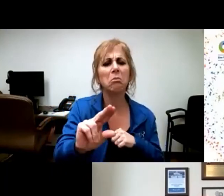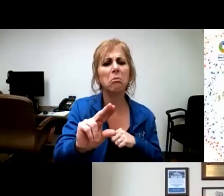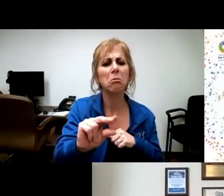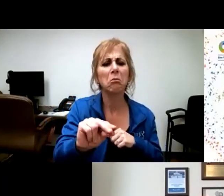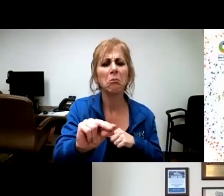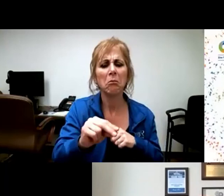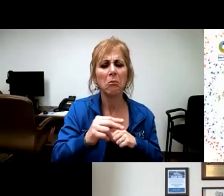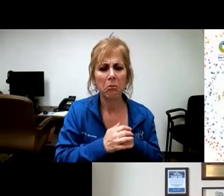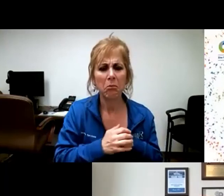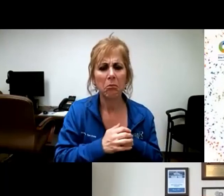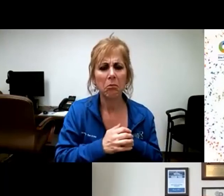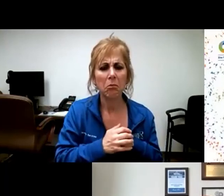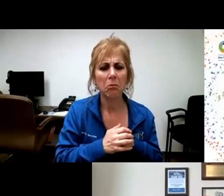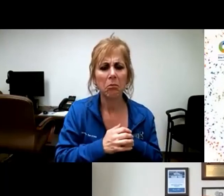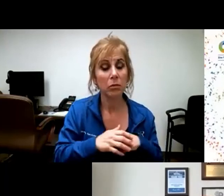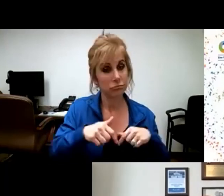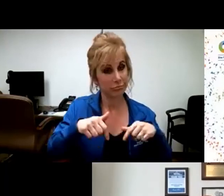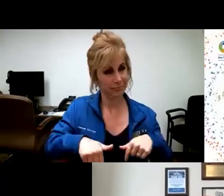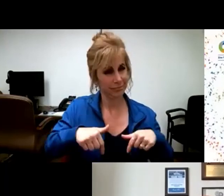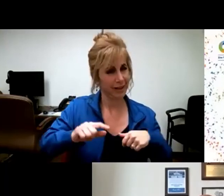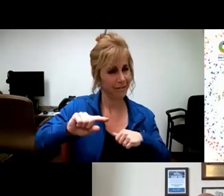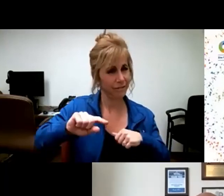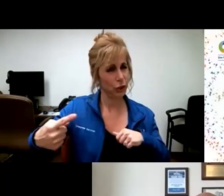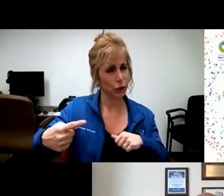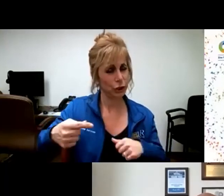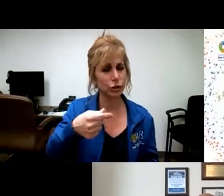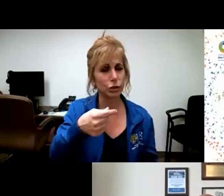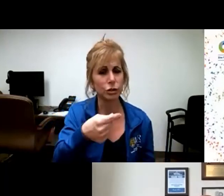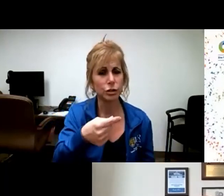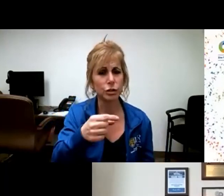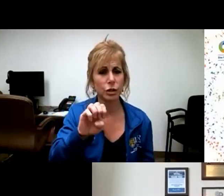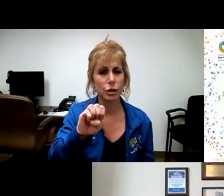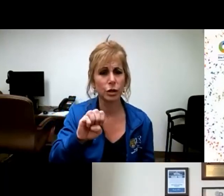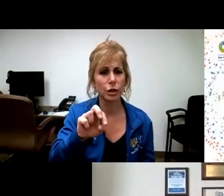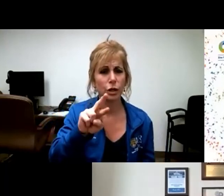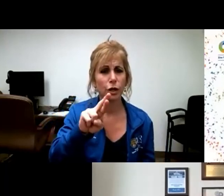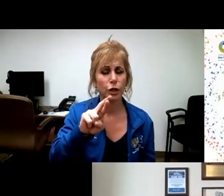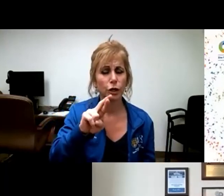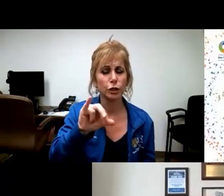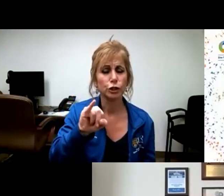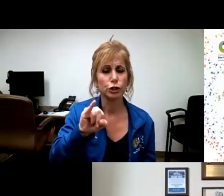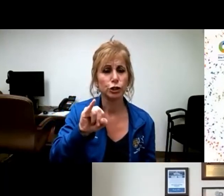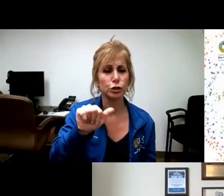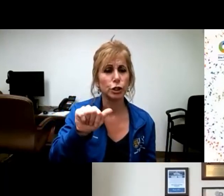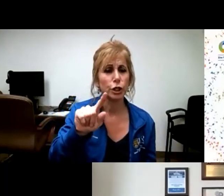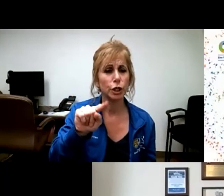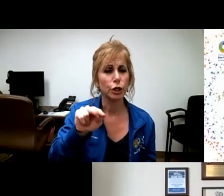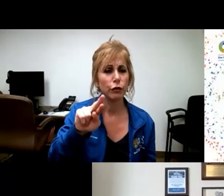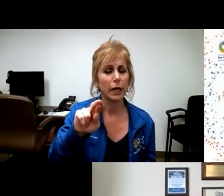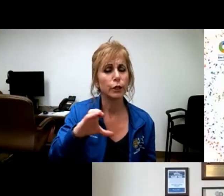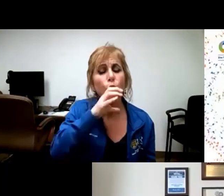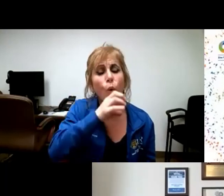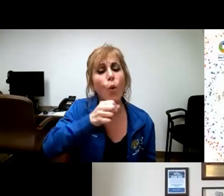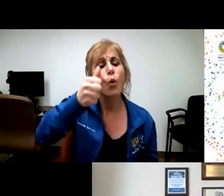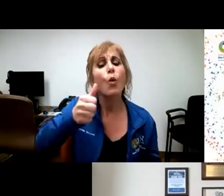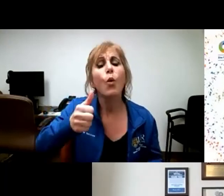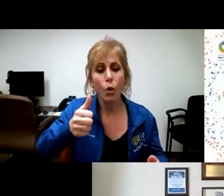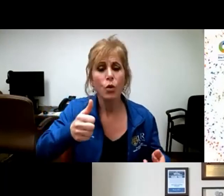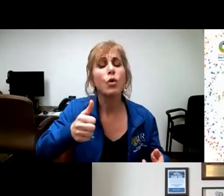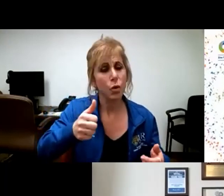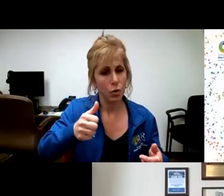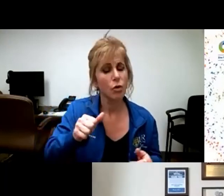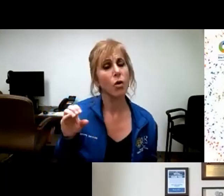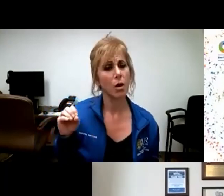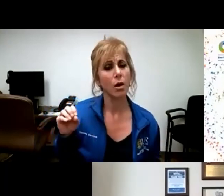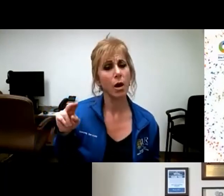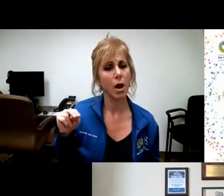a geriatric oncology program. And so Dr. Supriya Mohili, who's an investigator at Wilmot, was one of